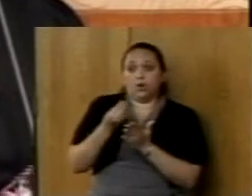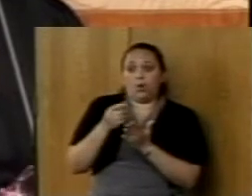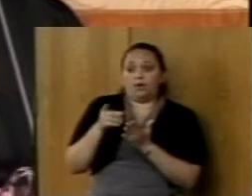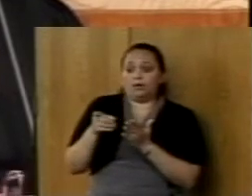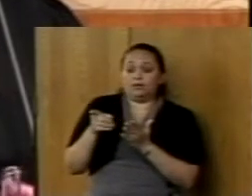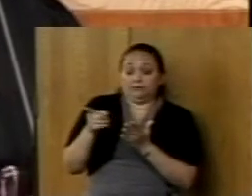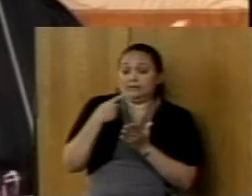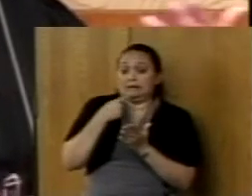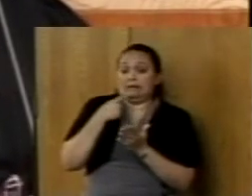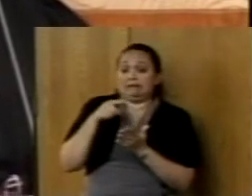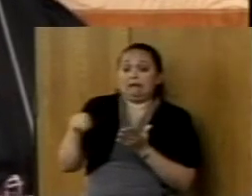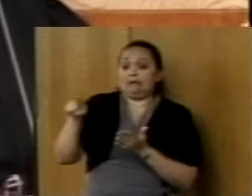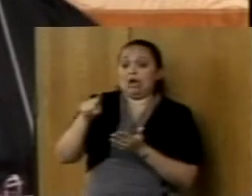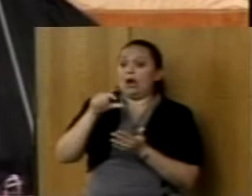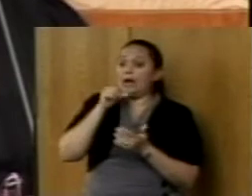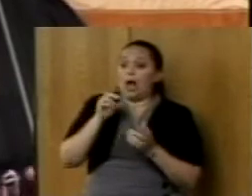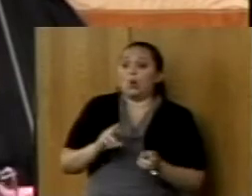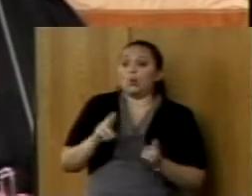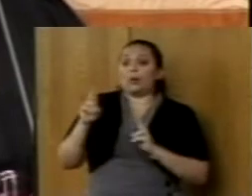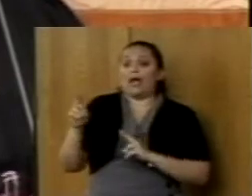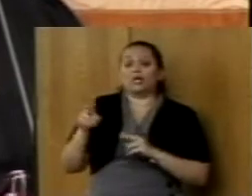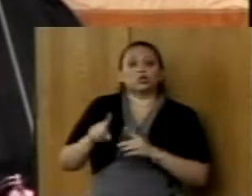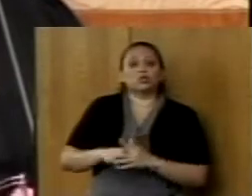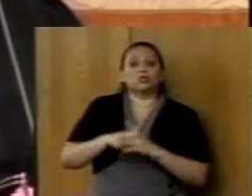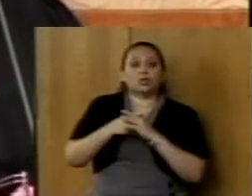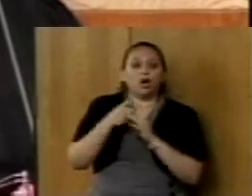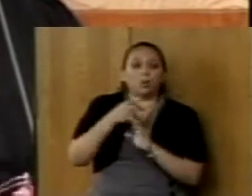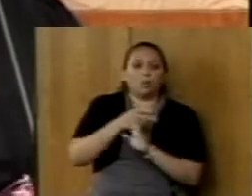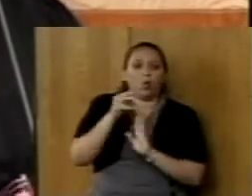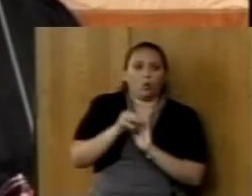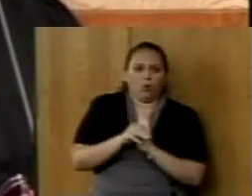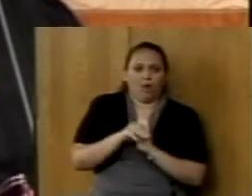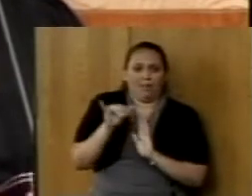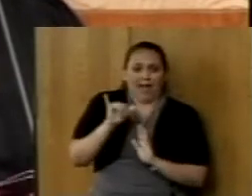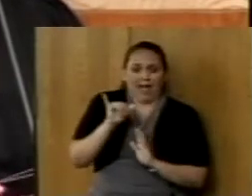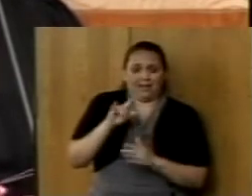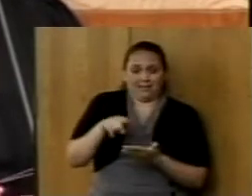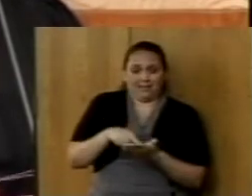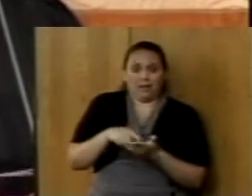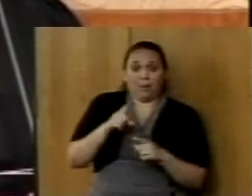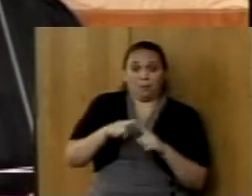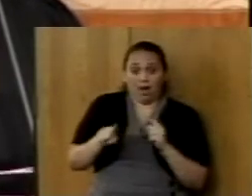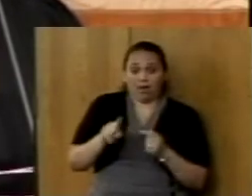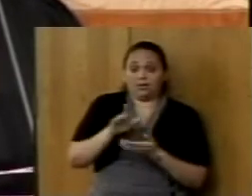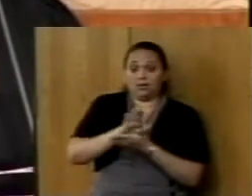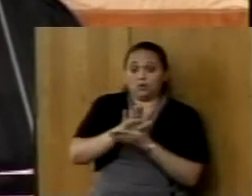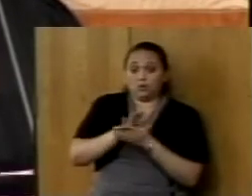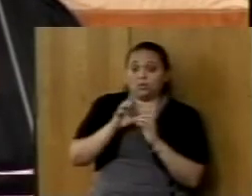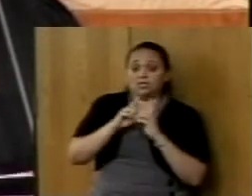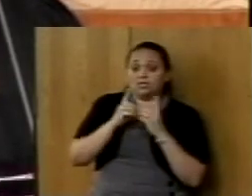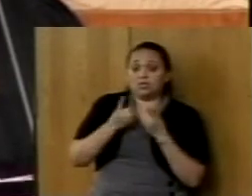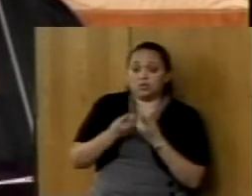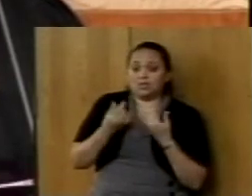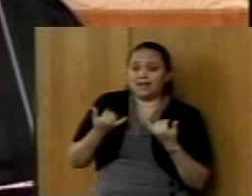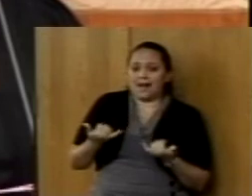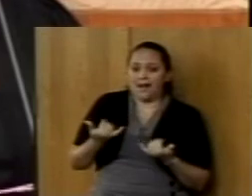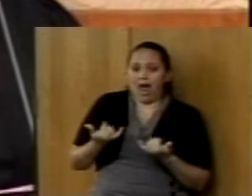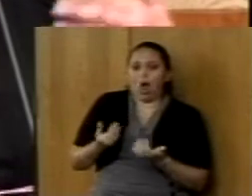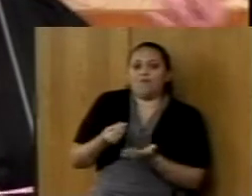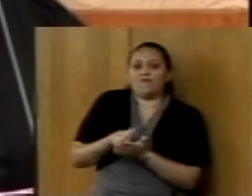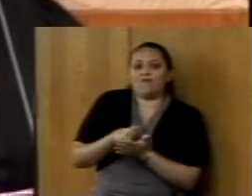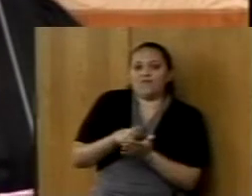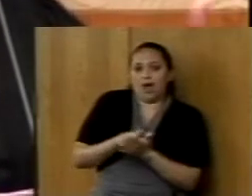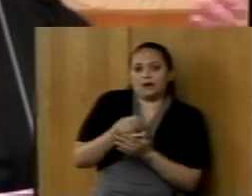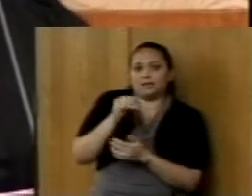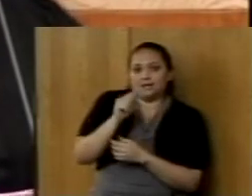ready to start a program as this. But the school district is now funding it